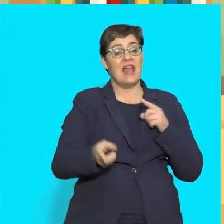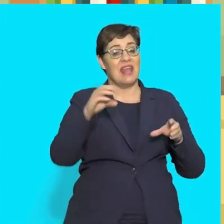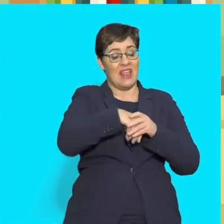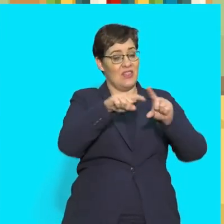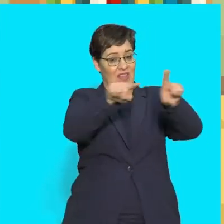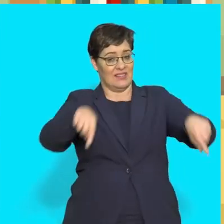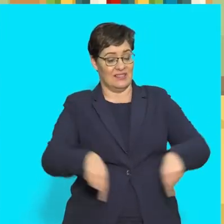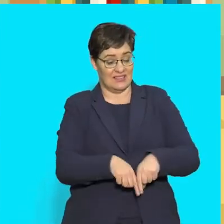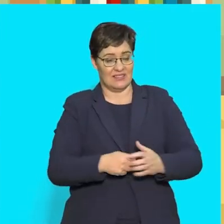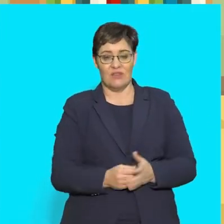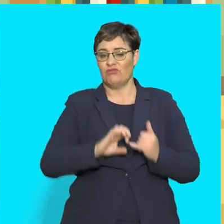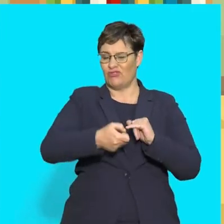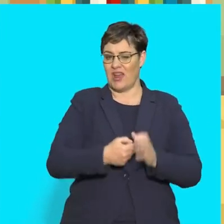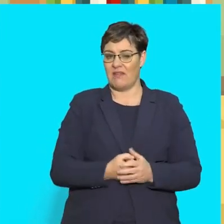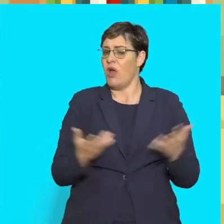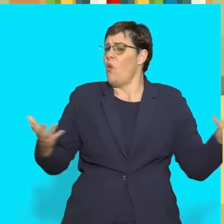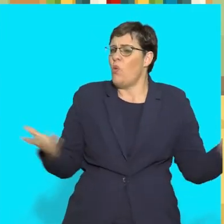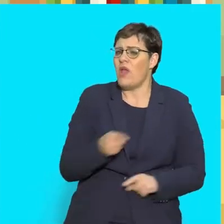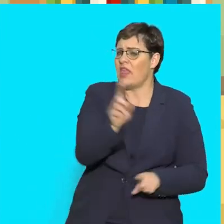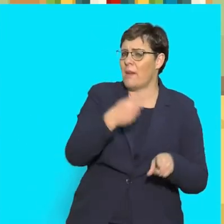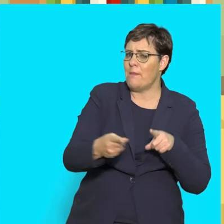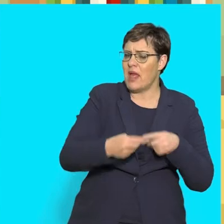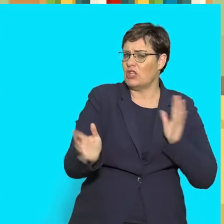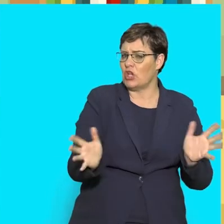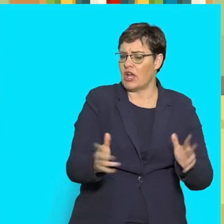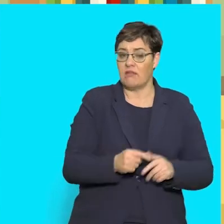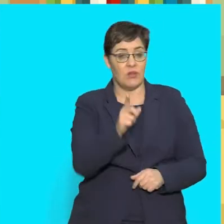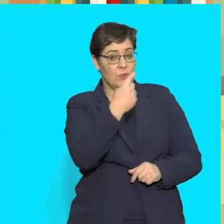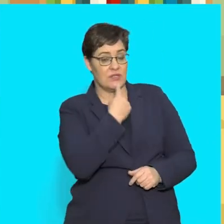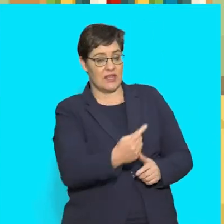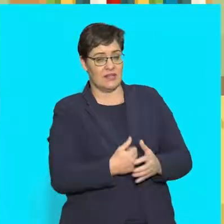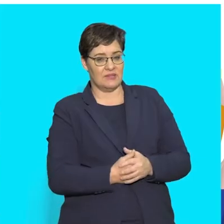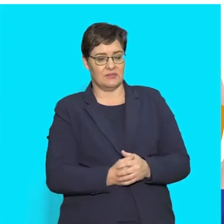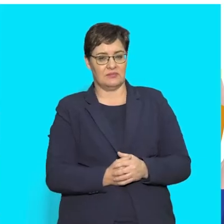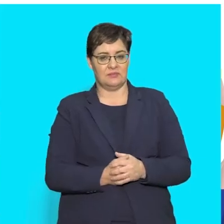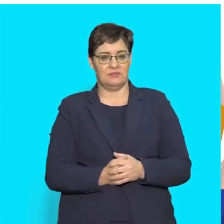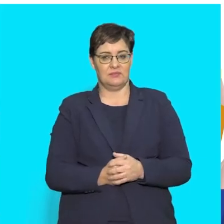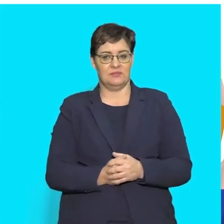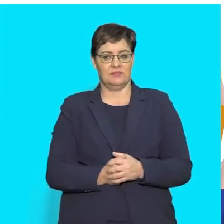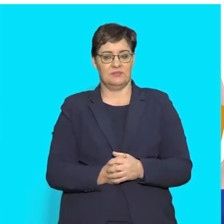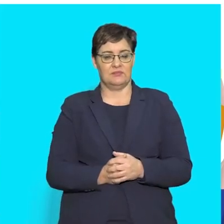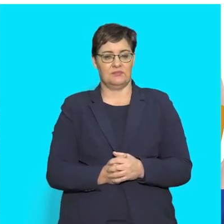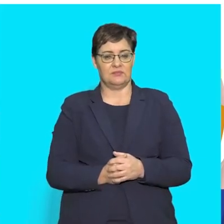in the field. Let's try that. Where did they play soccer? You say,